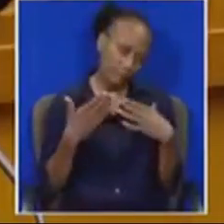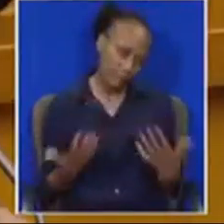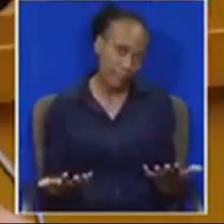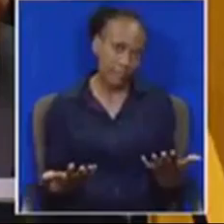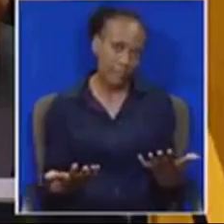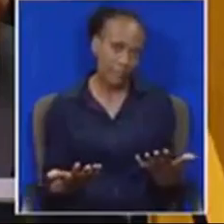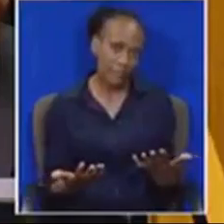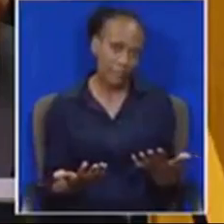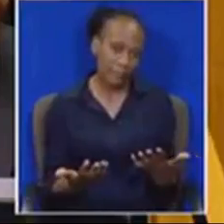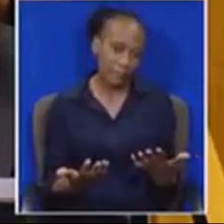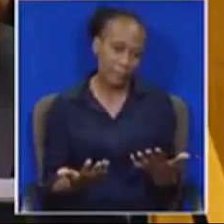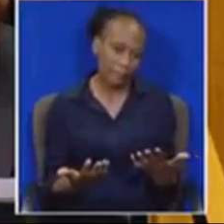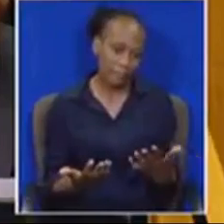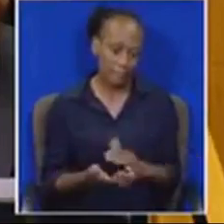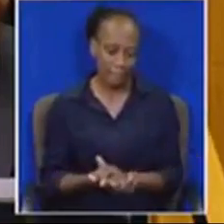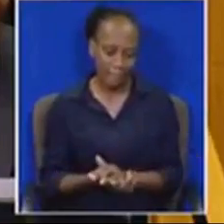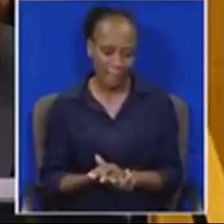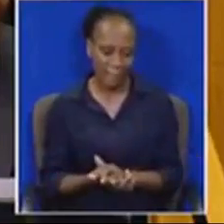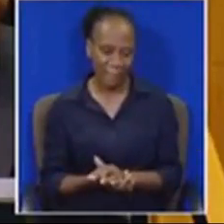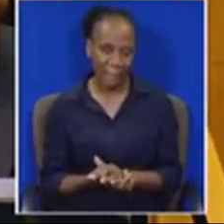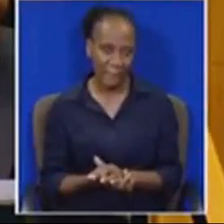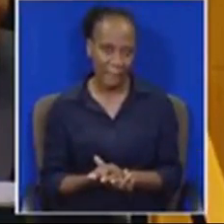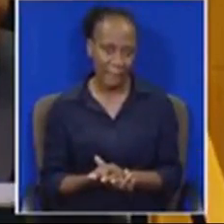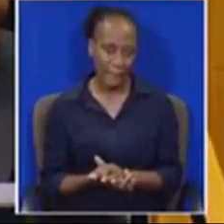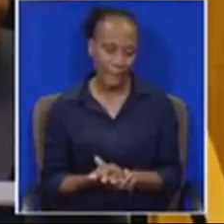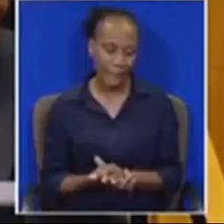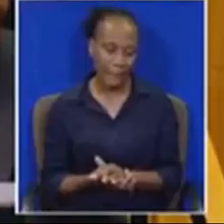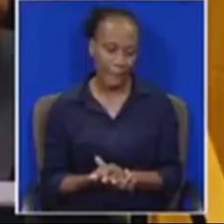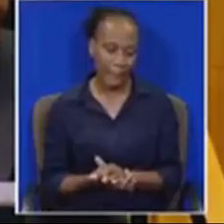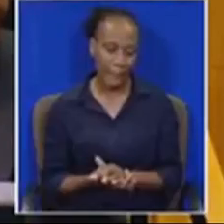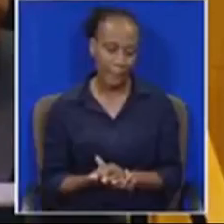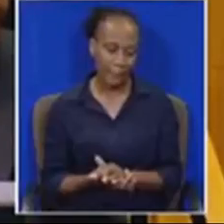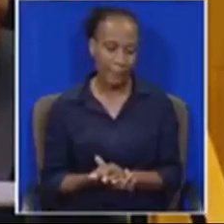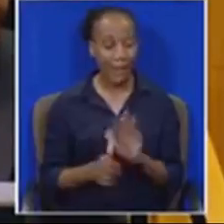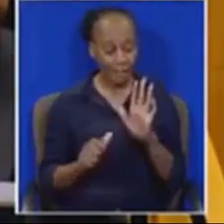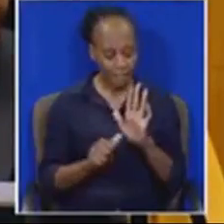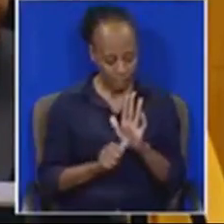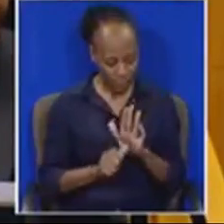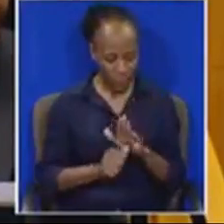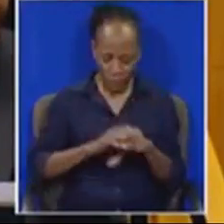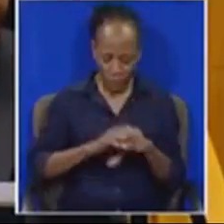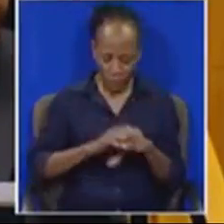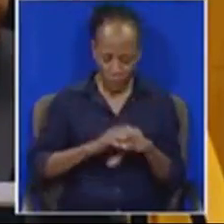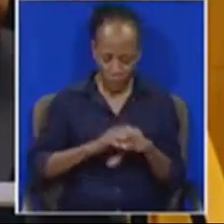therefore a matter of great urgency that we draw young